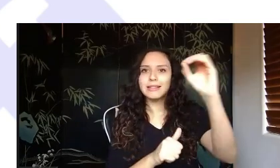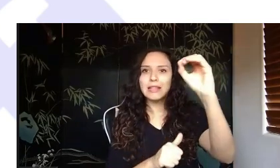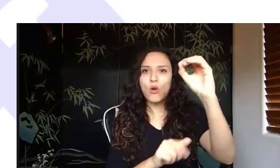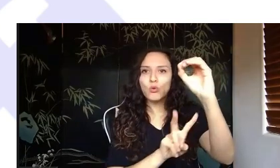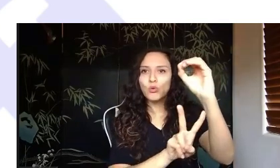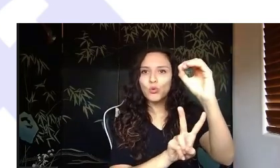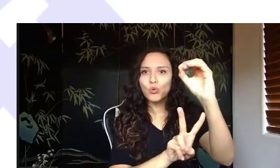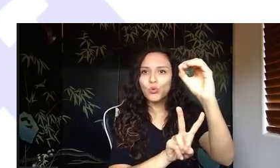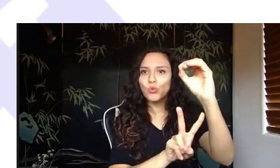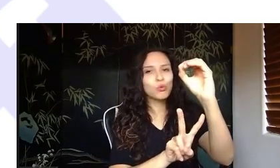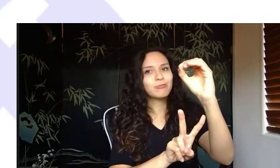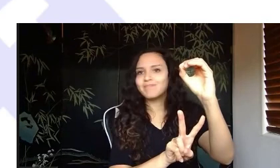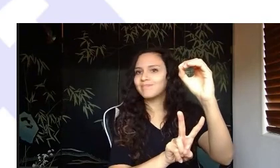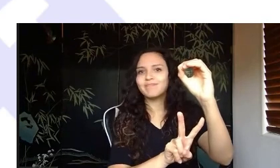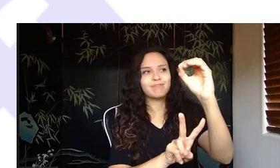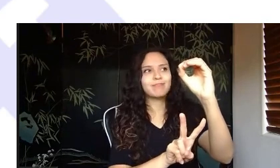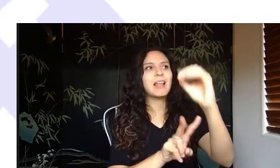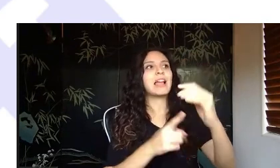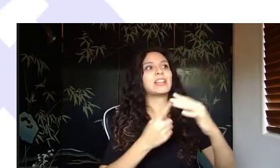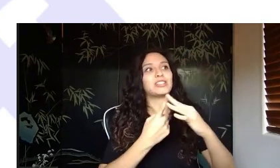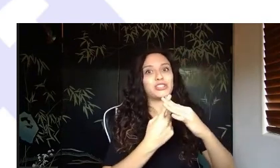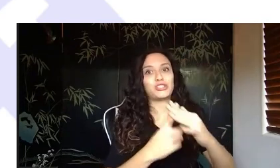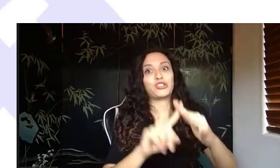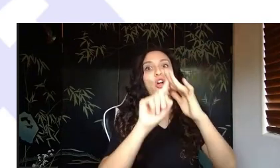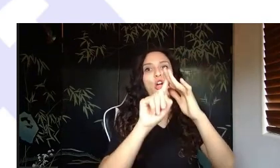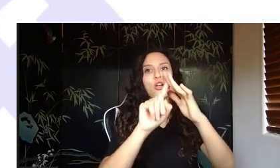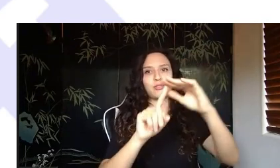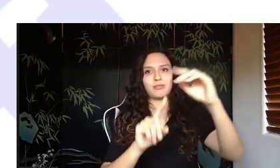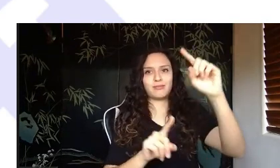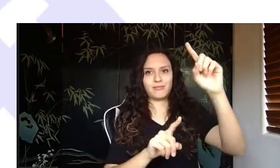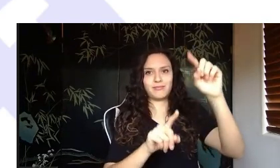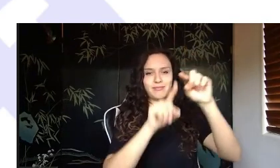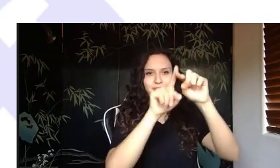be 0. What it's saying is this. At 0,